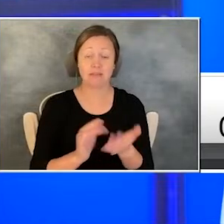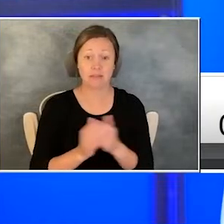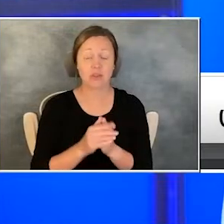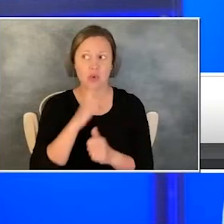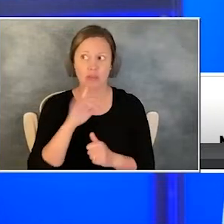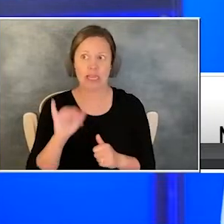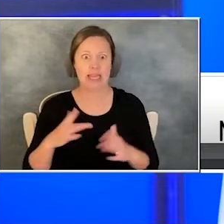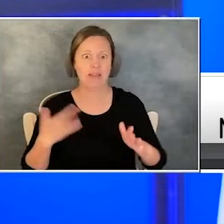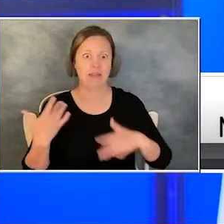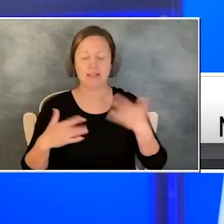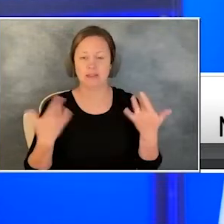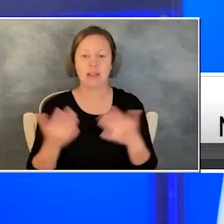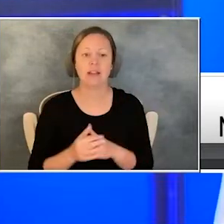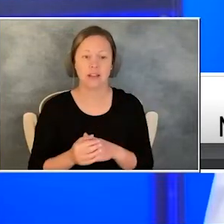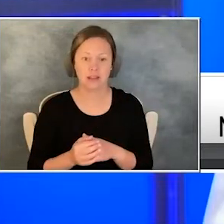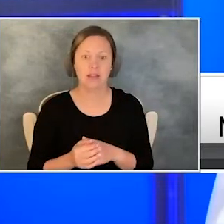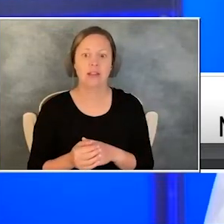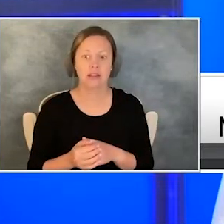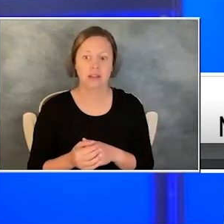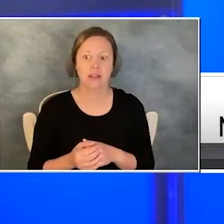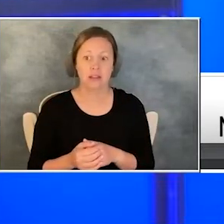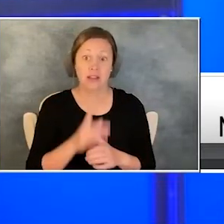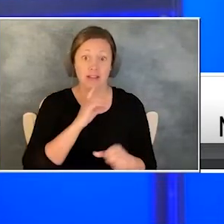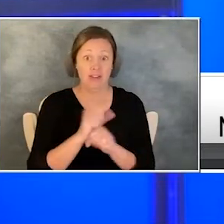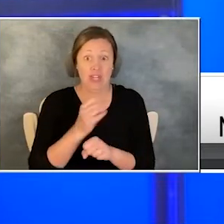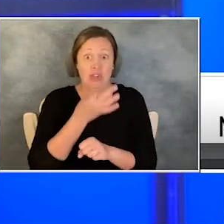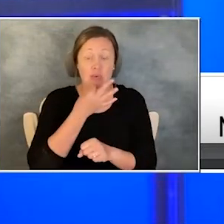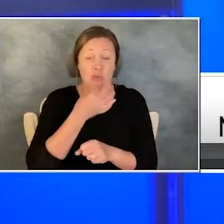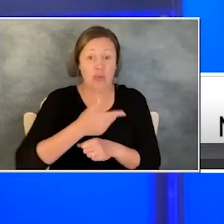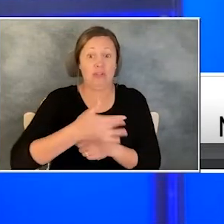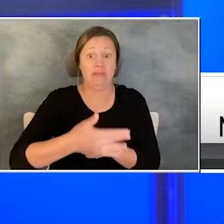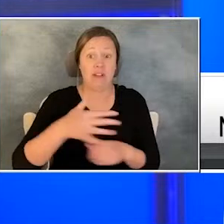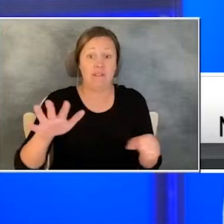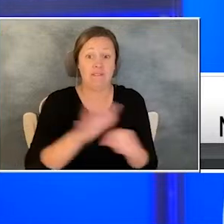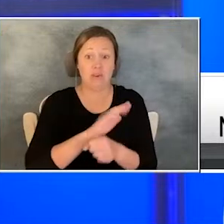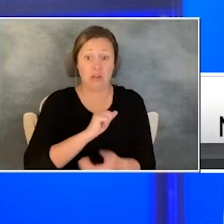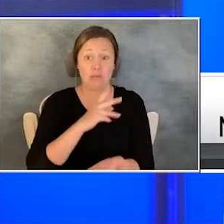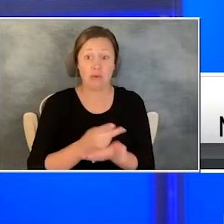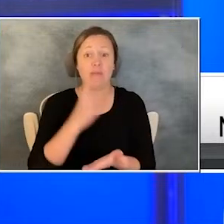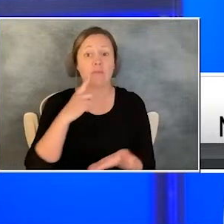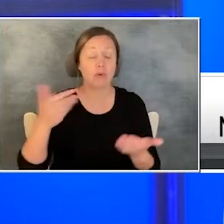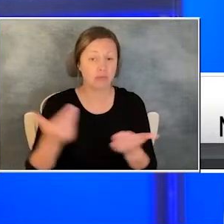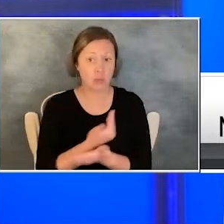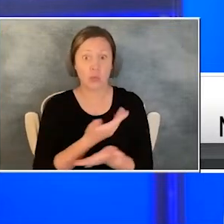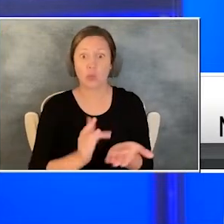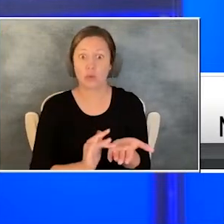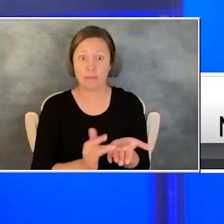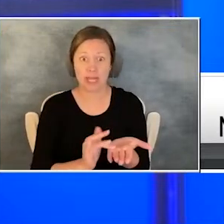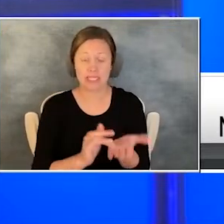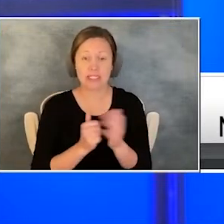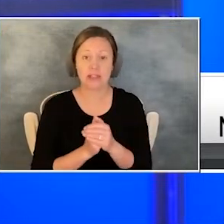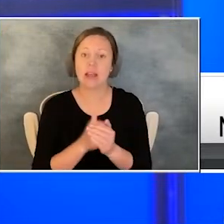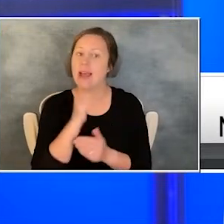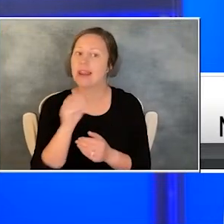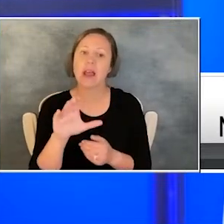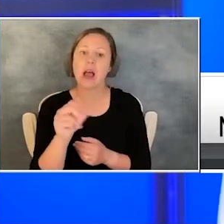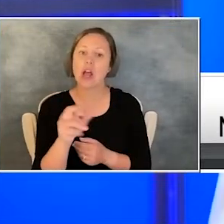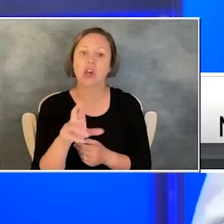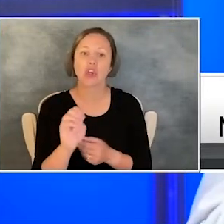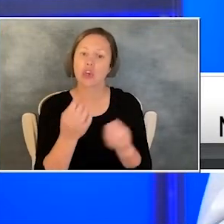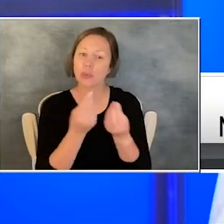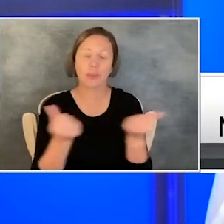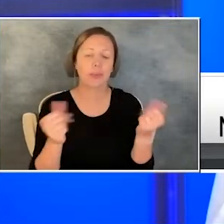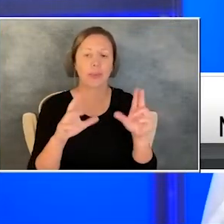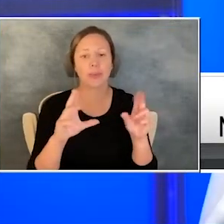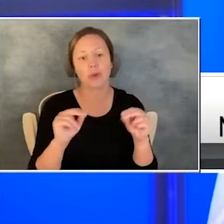So we're days away from a full approval of a brand new drug, and it's not a cure, but it's a step forward. And